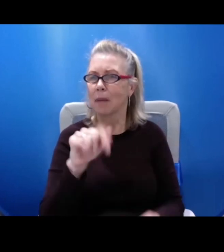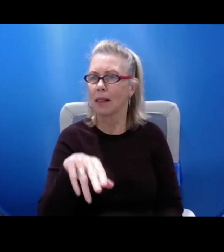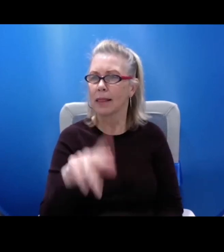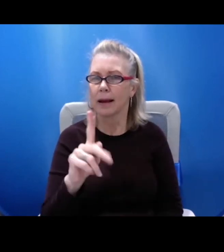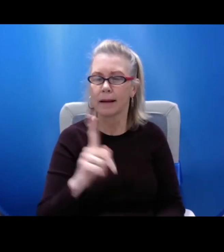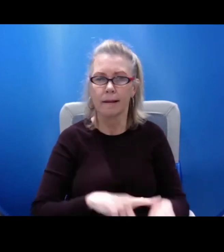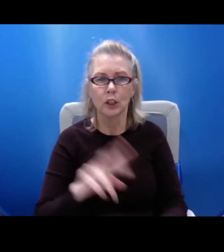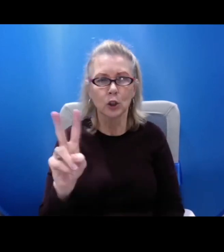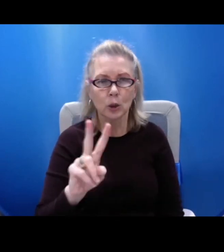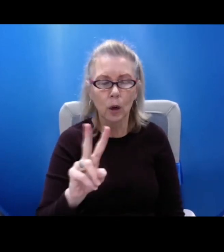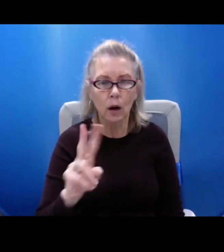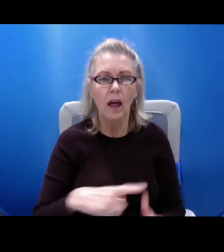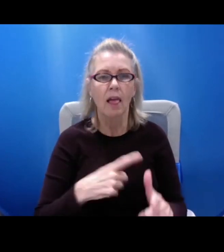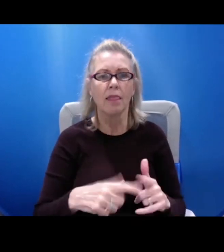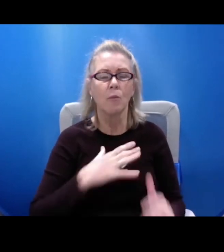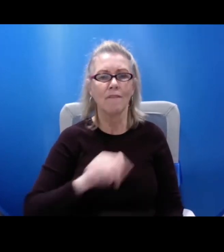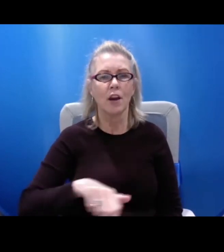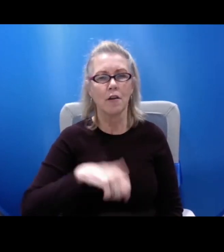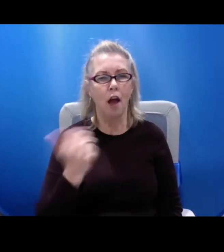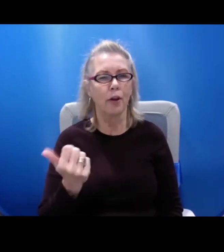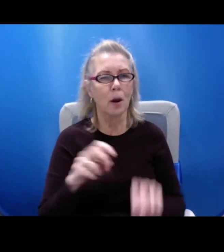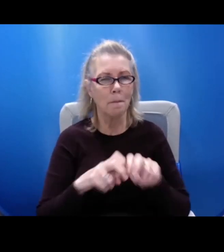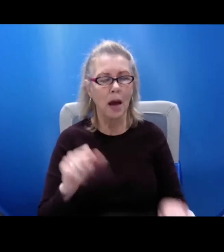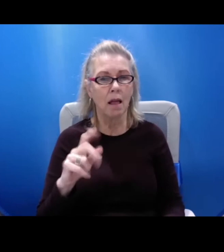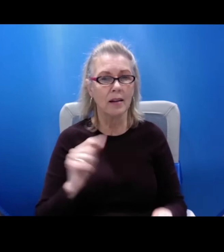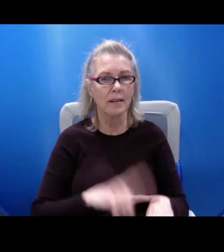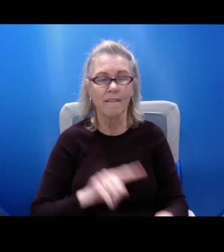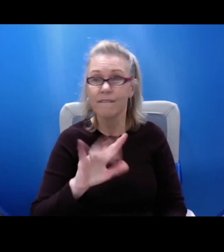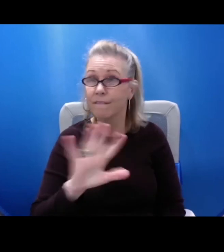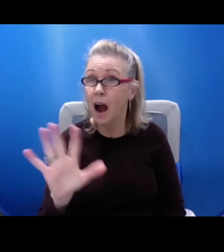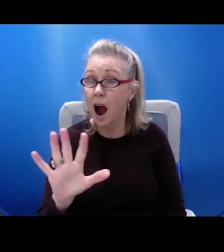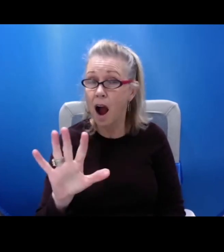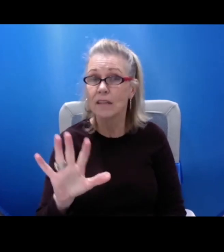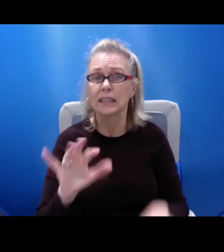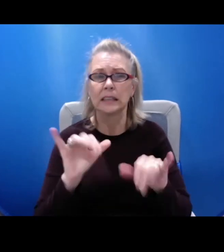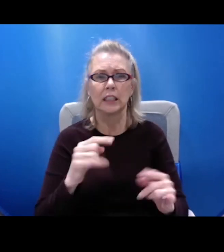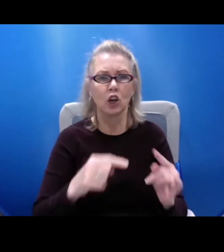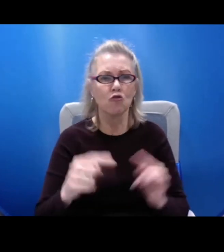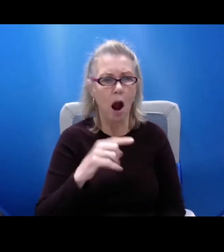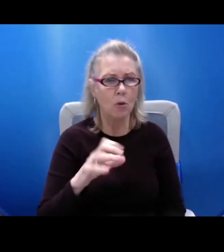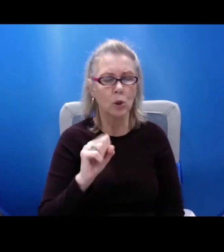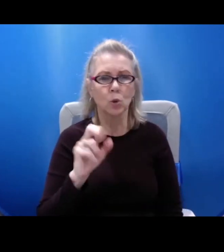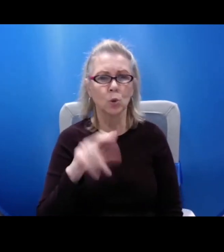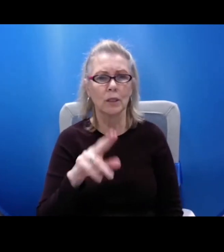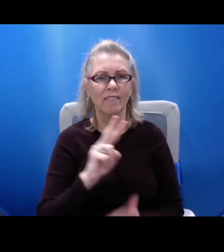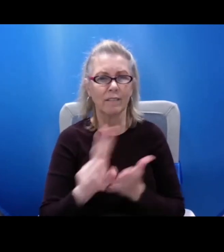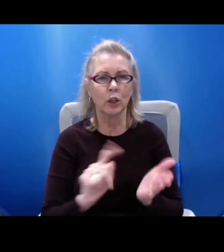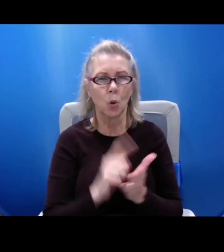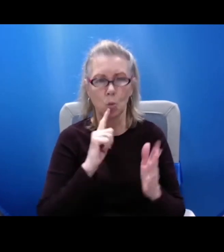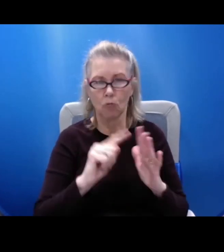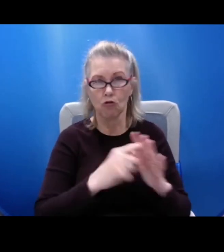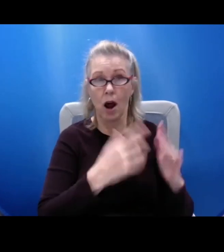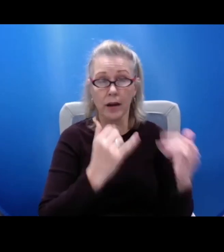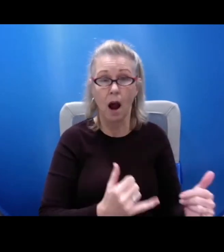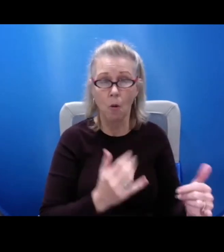then we have a second panel at 5 p.m. Thank you for joining us. Stick around. Susan's video will cue now. And then after